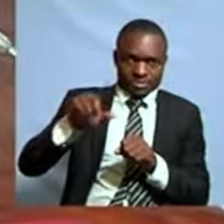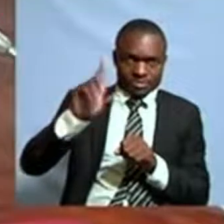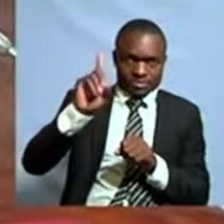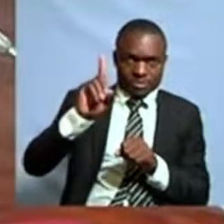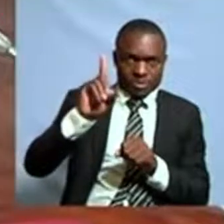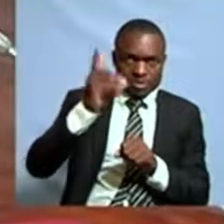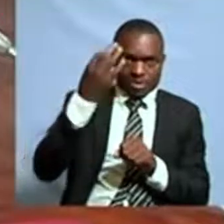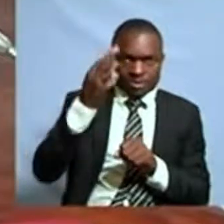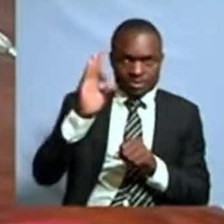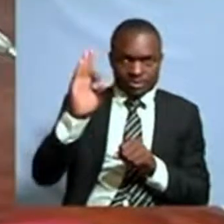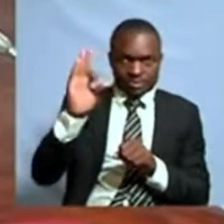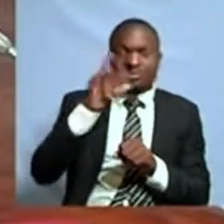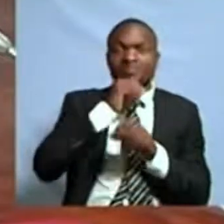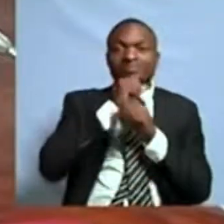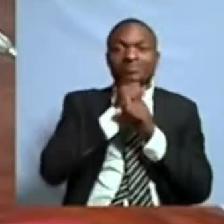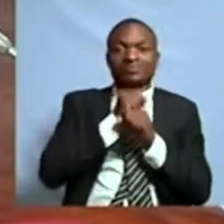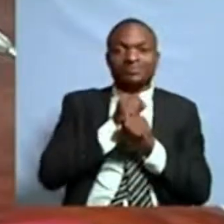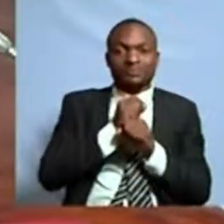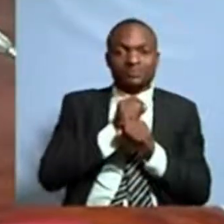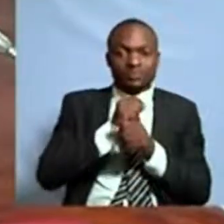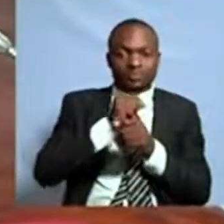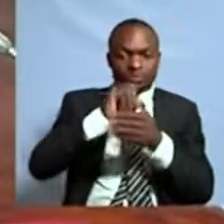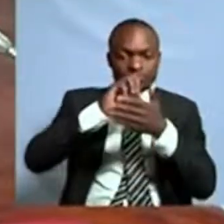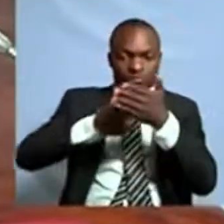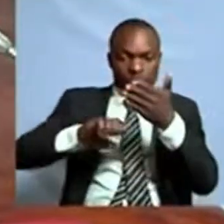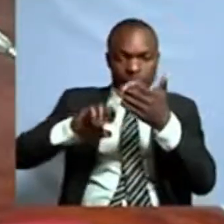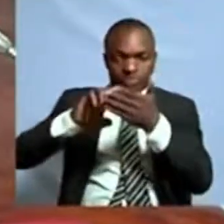age withdrawal.